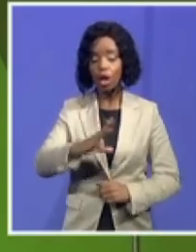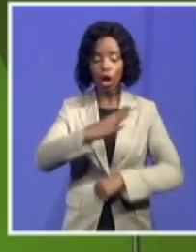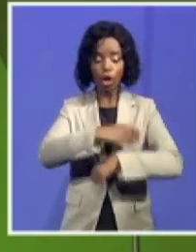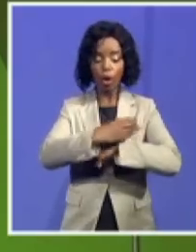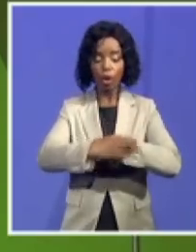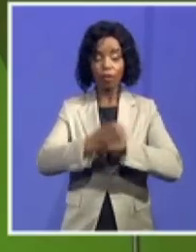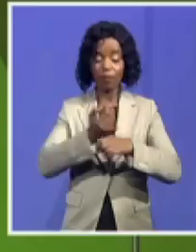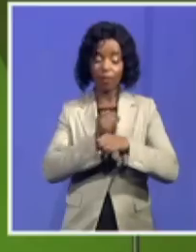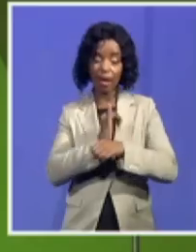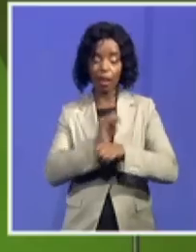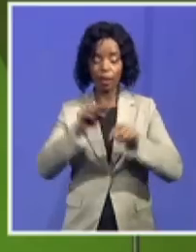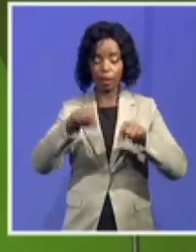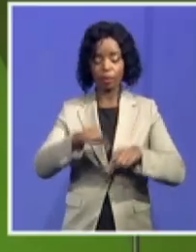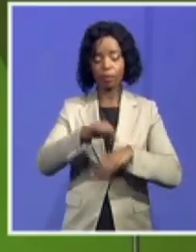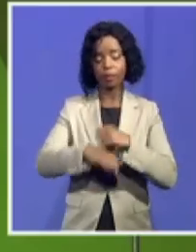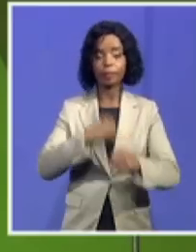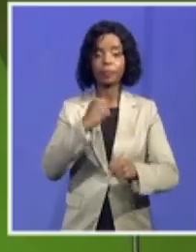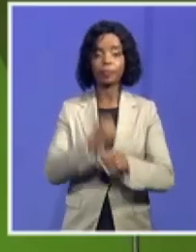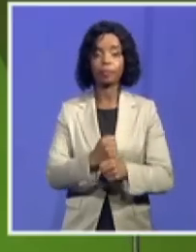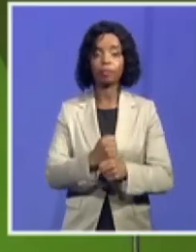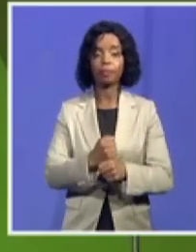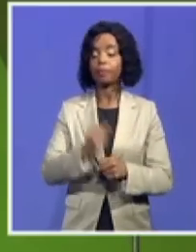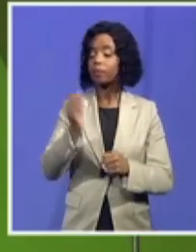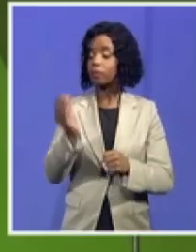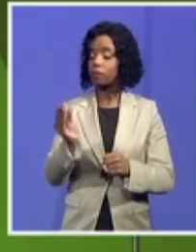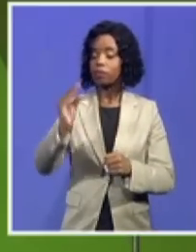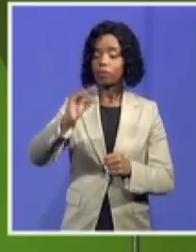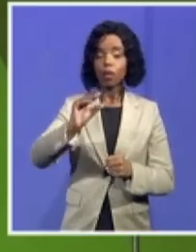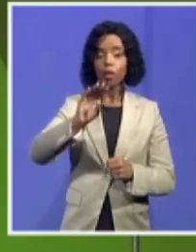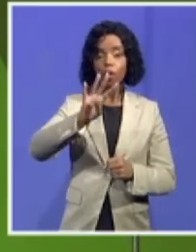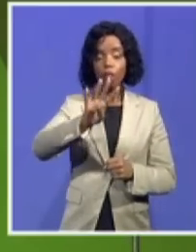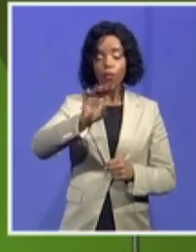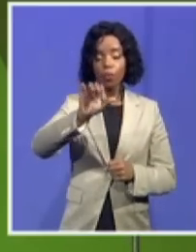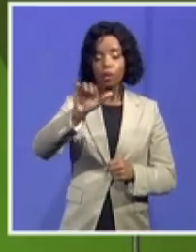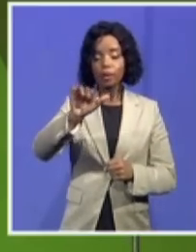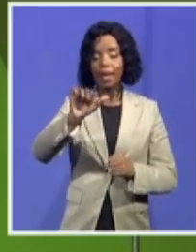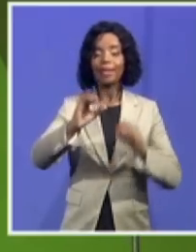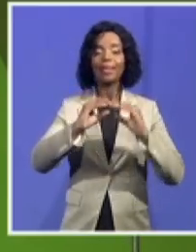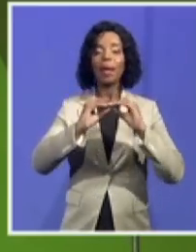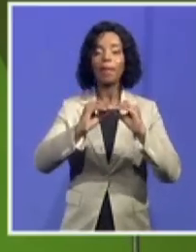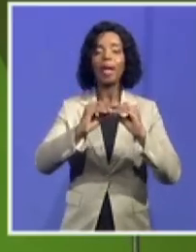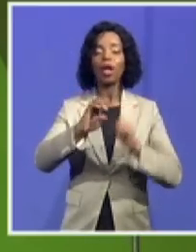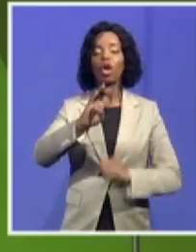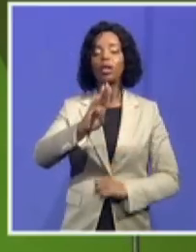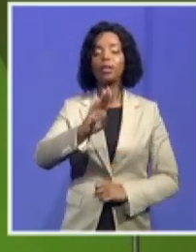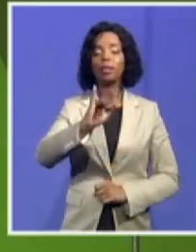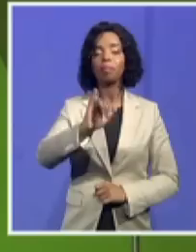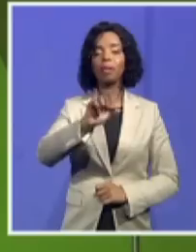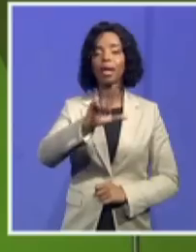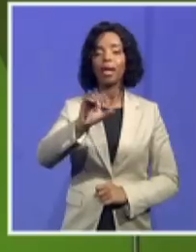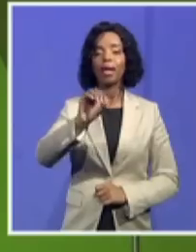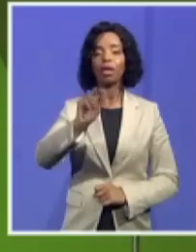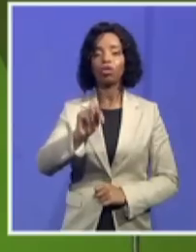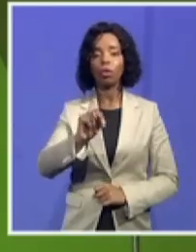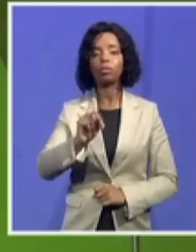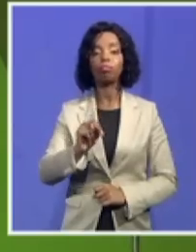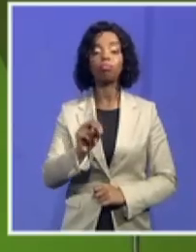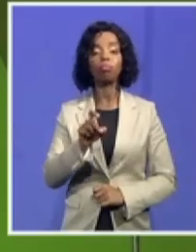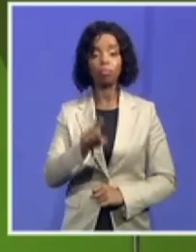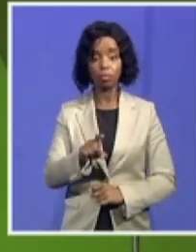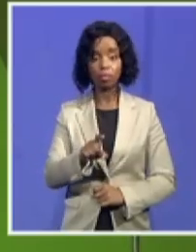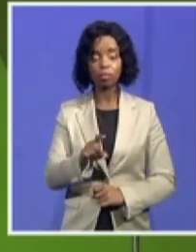investments valued at around 46 billion rand were pledged towards mining and mineral